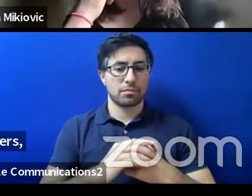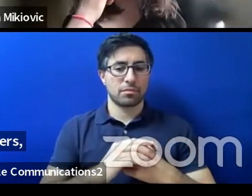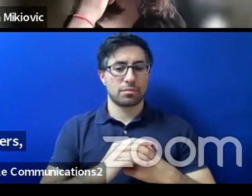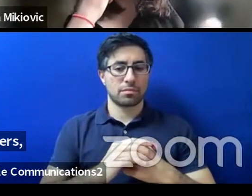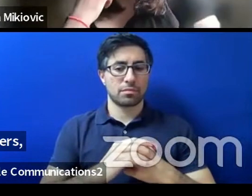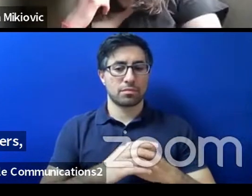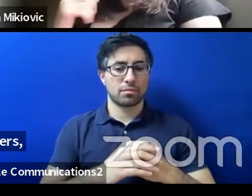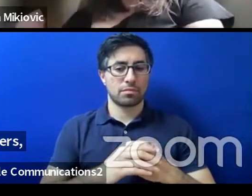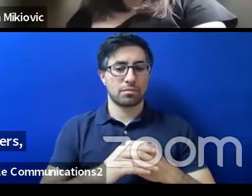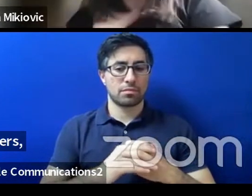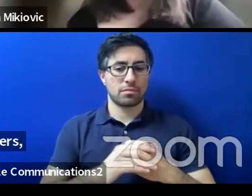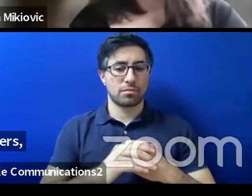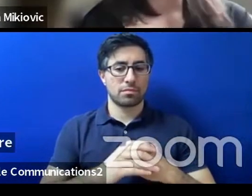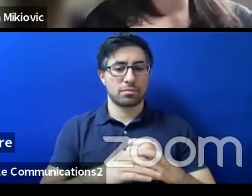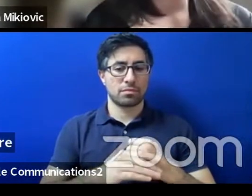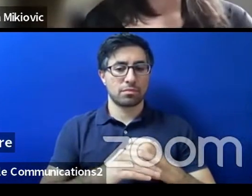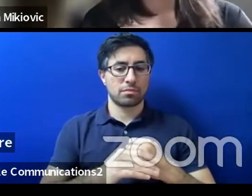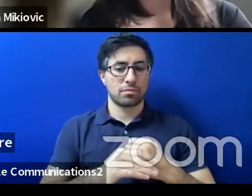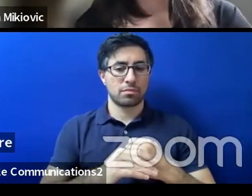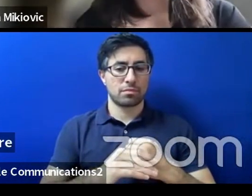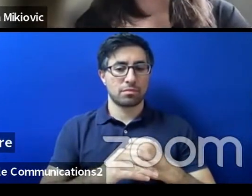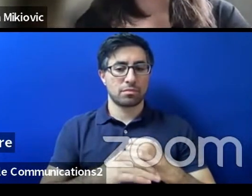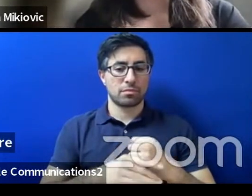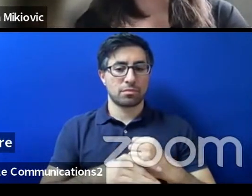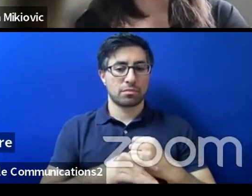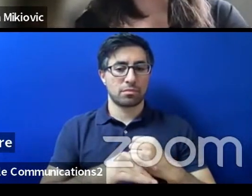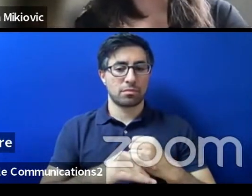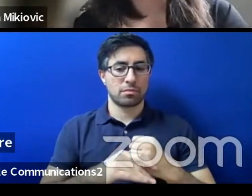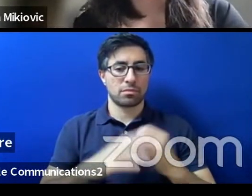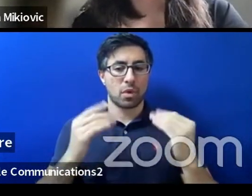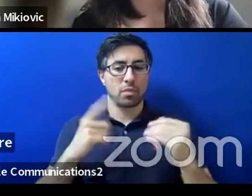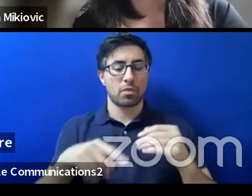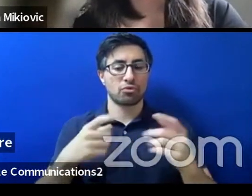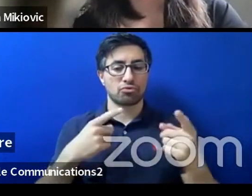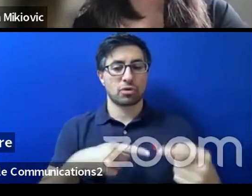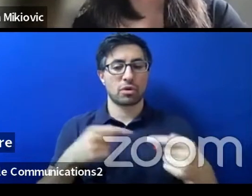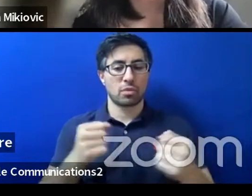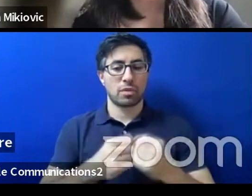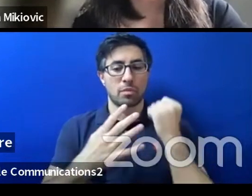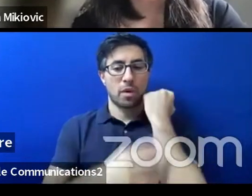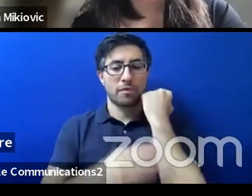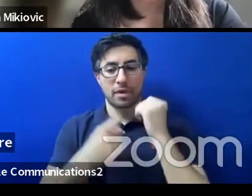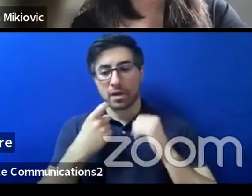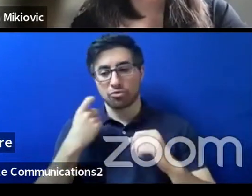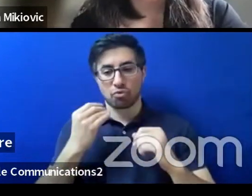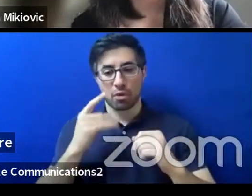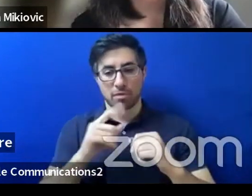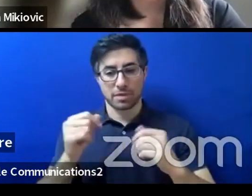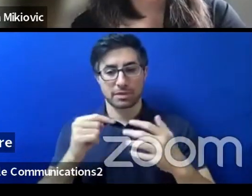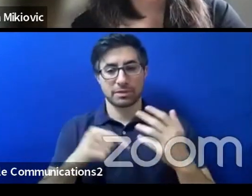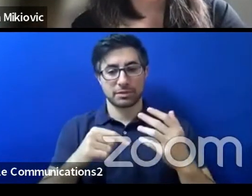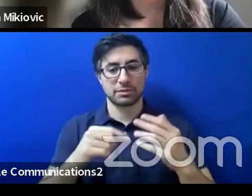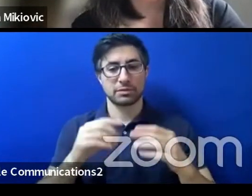I hope and pray that those struggling with poverty, homelessness, addiction, and all that they help get on their